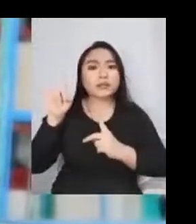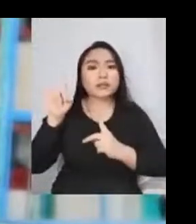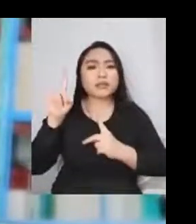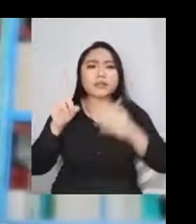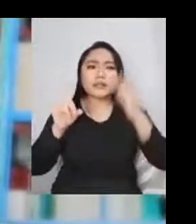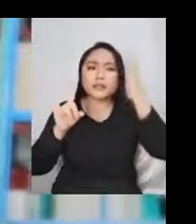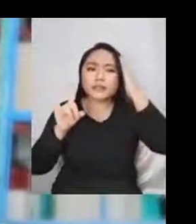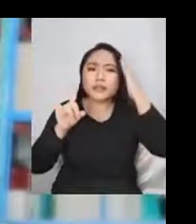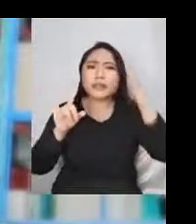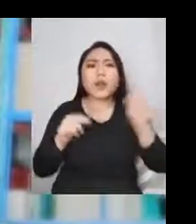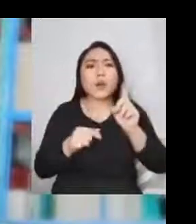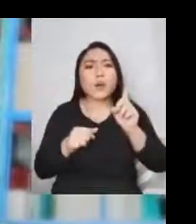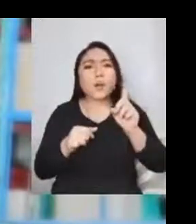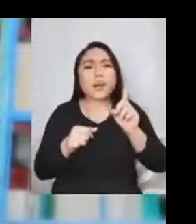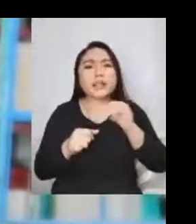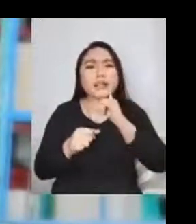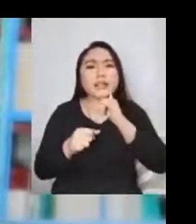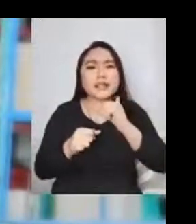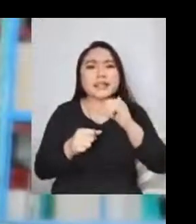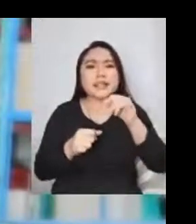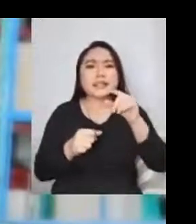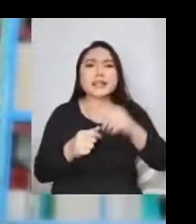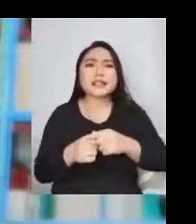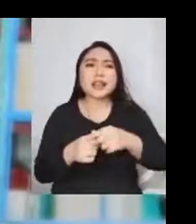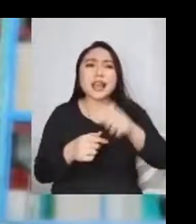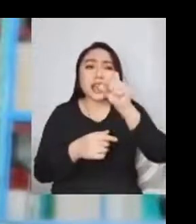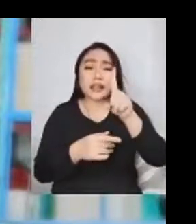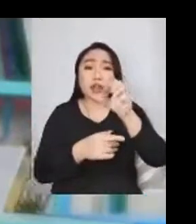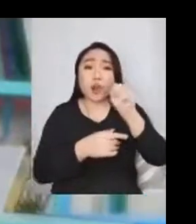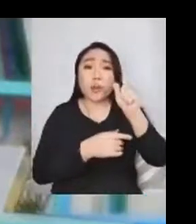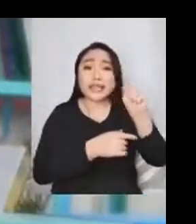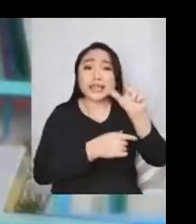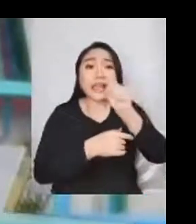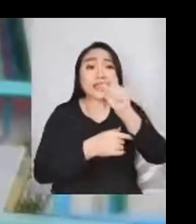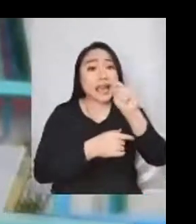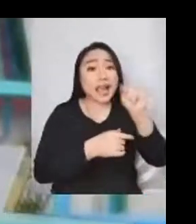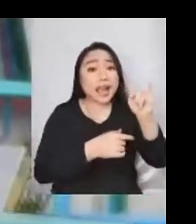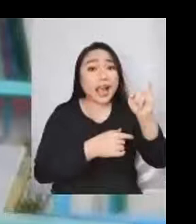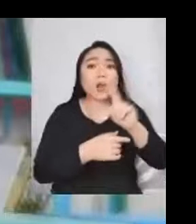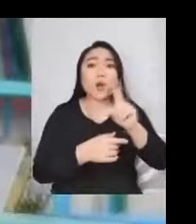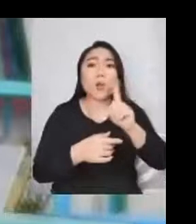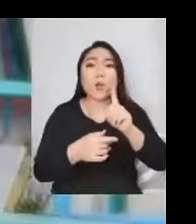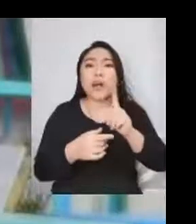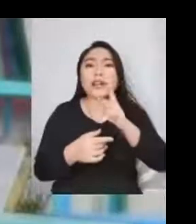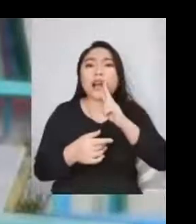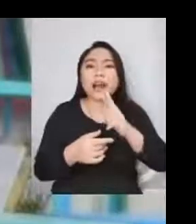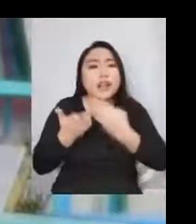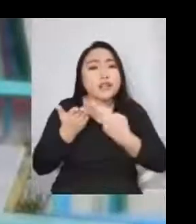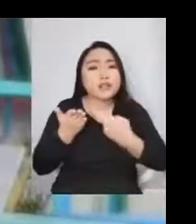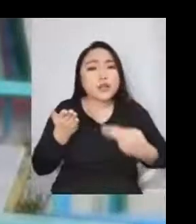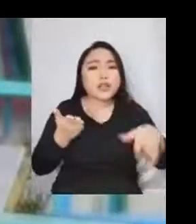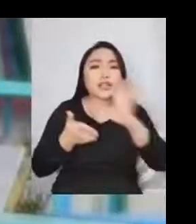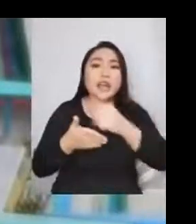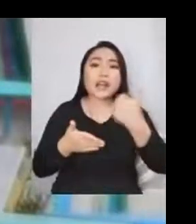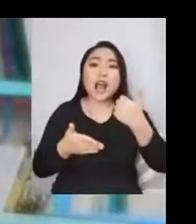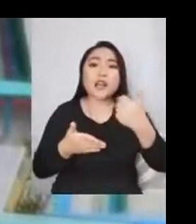about getting to know the DOST Science and Technology Information Institute, our services, available resources,